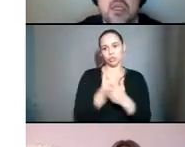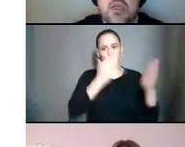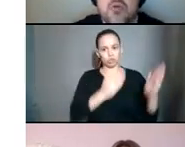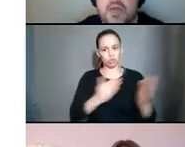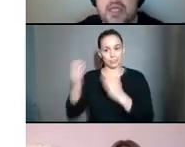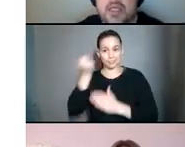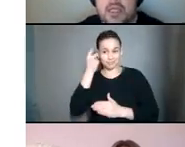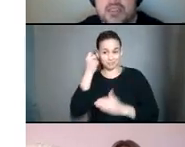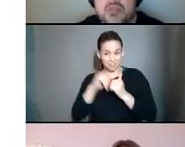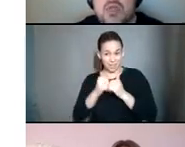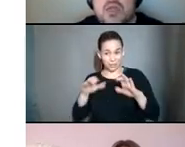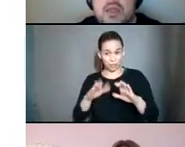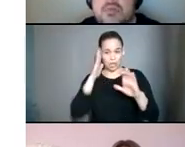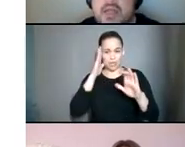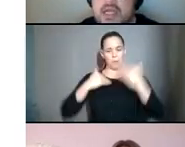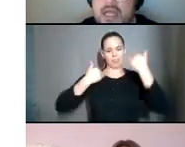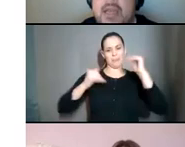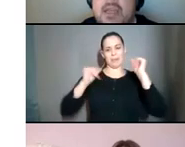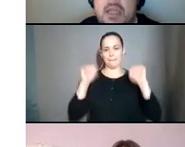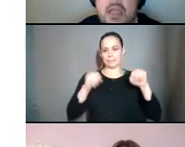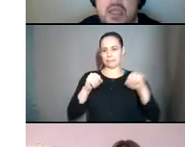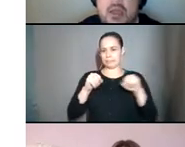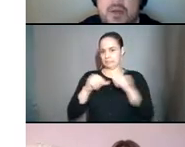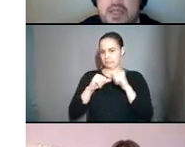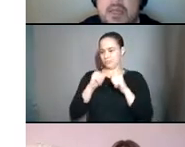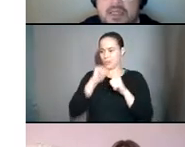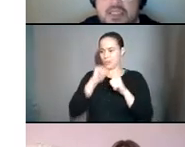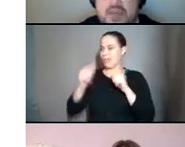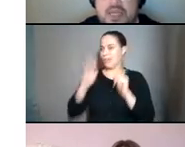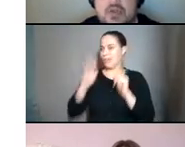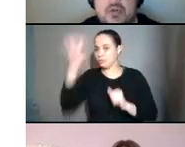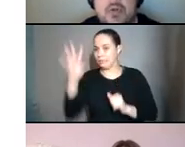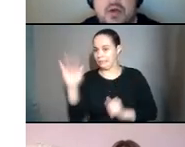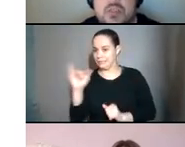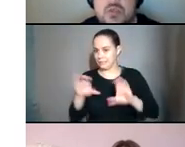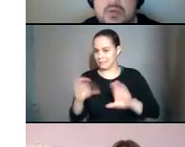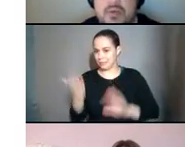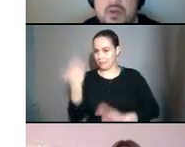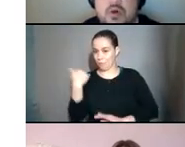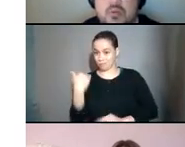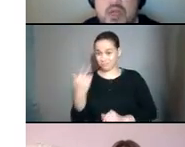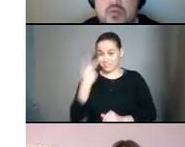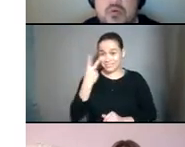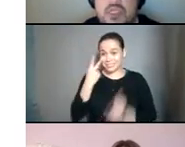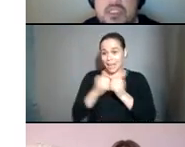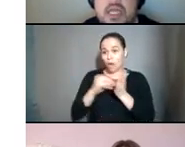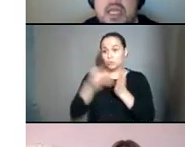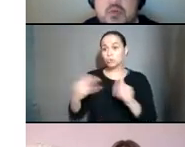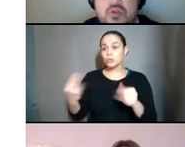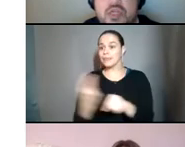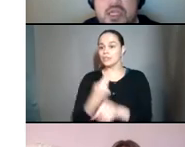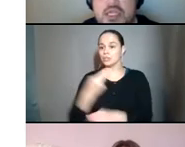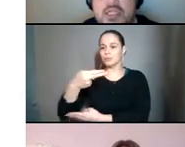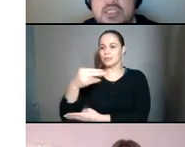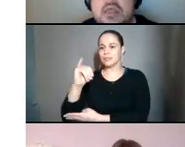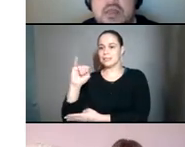ability to create the array in the same way as before. Watch how the student utilizes the hint button to receive support with this new strategy